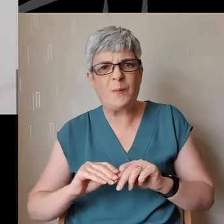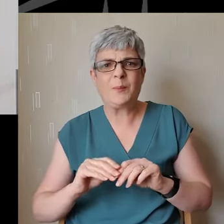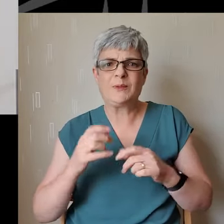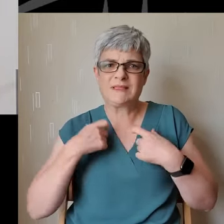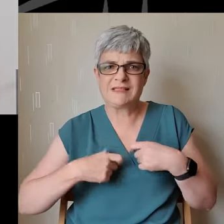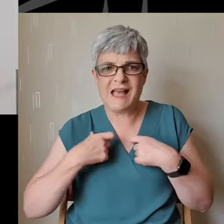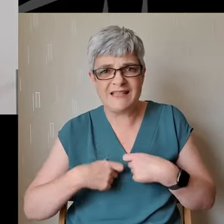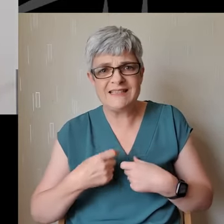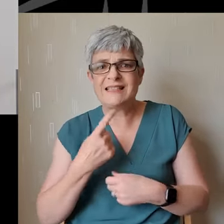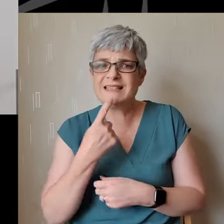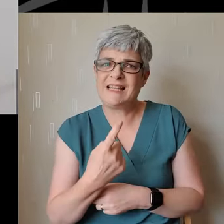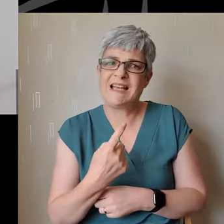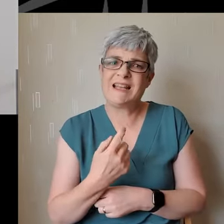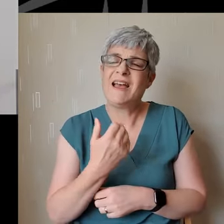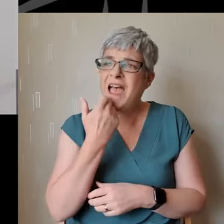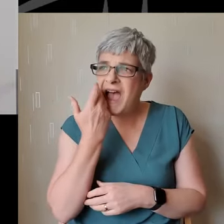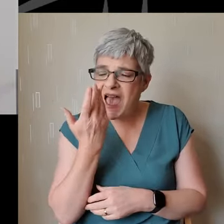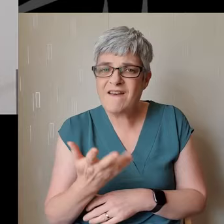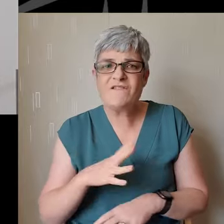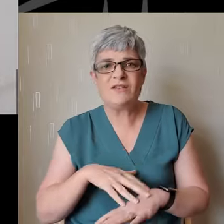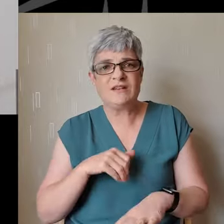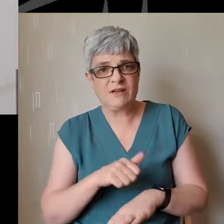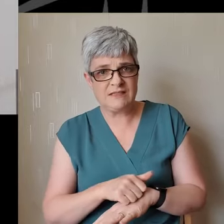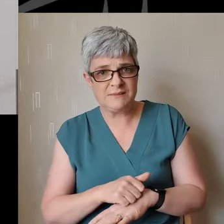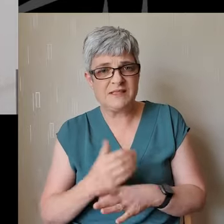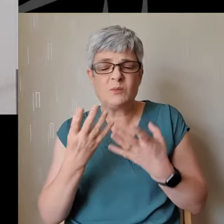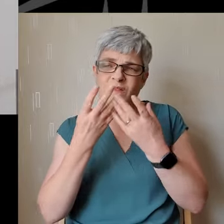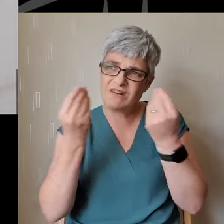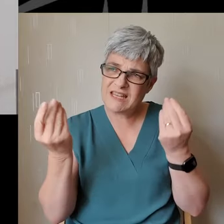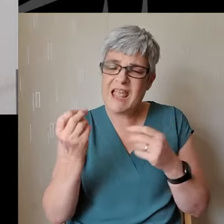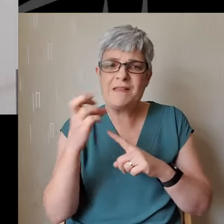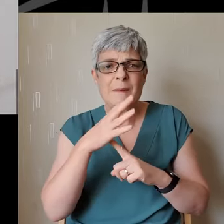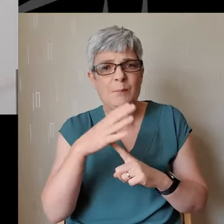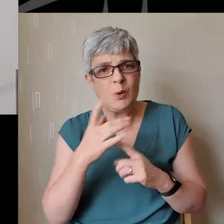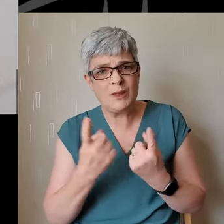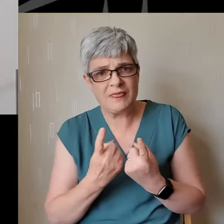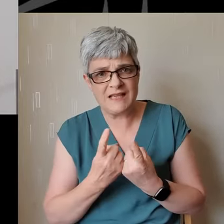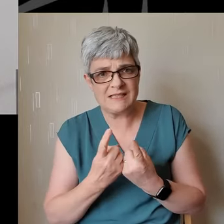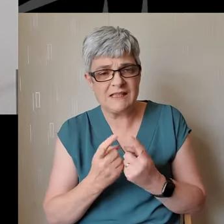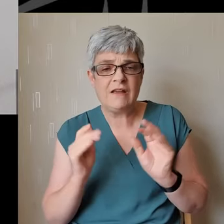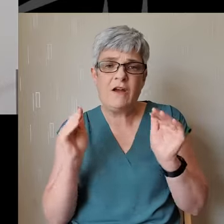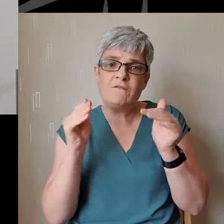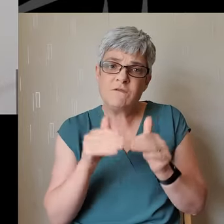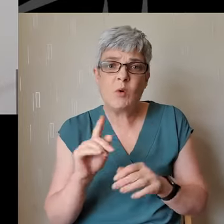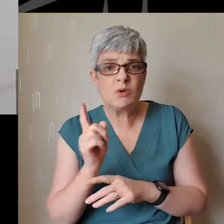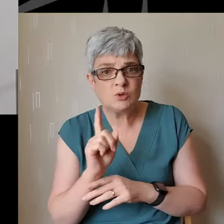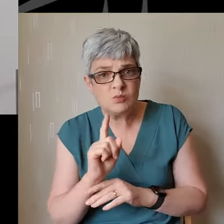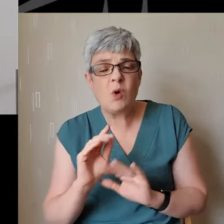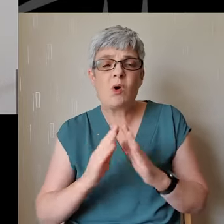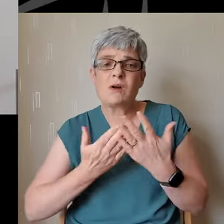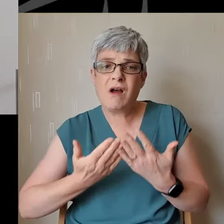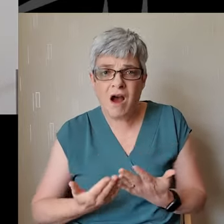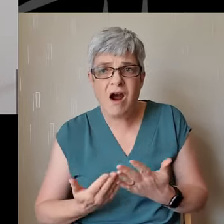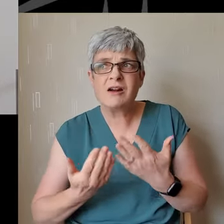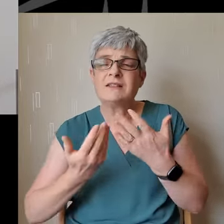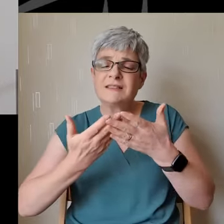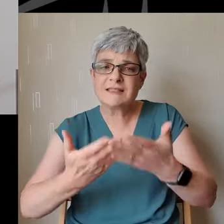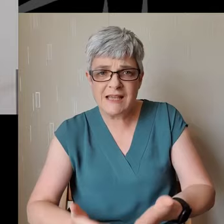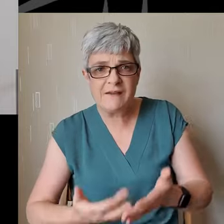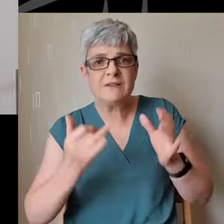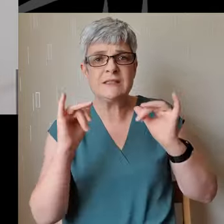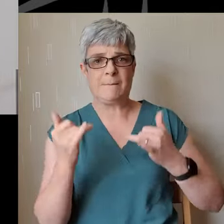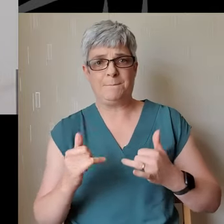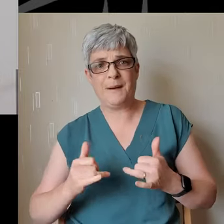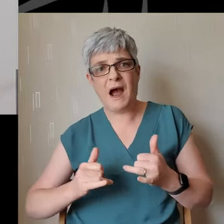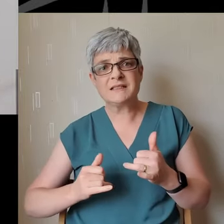each Christmas we forget what's most important. Each Christmas, the focus seems to be on cards, on gifts, on parties,